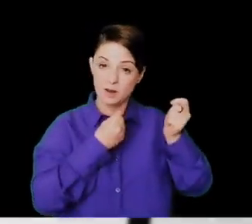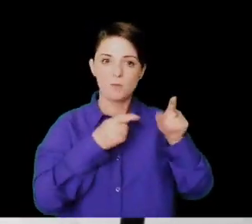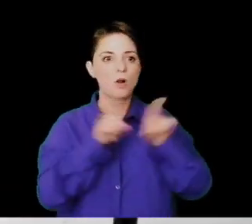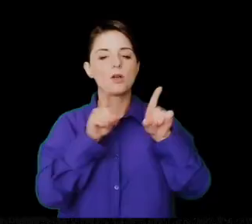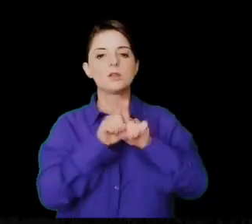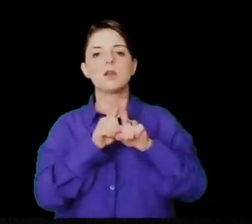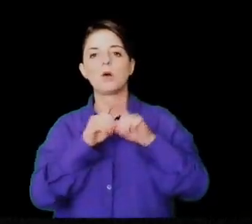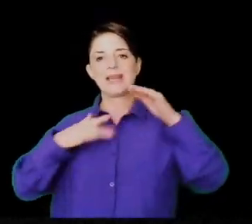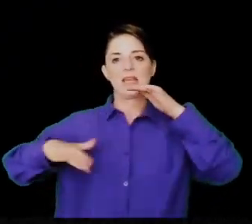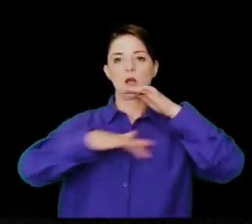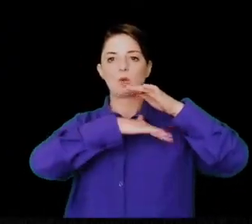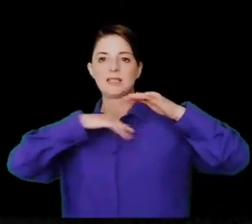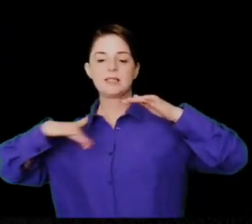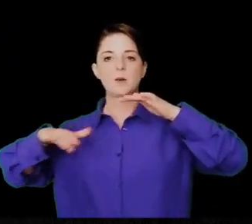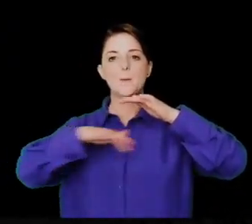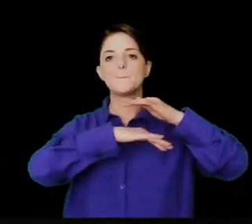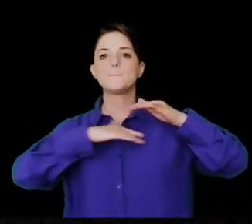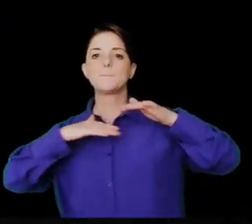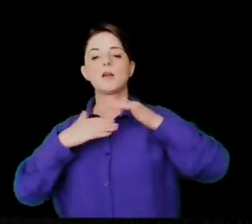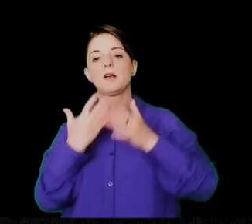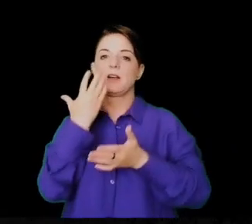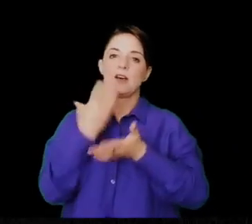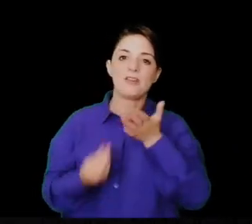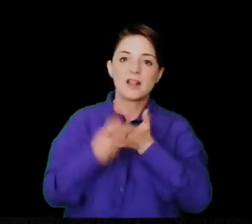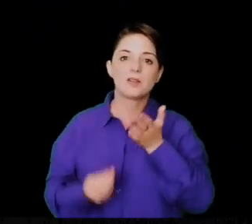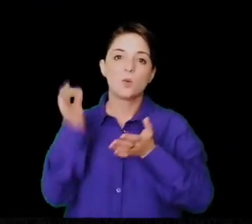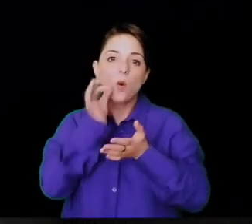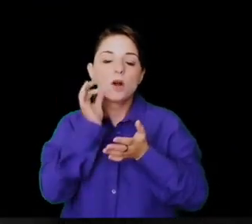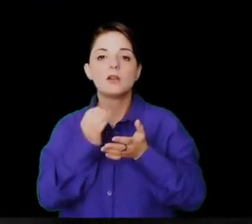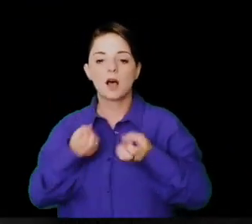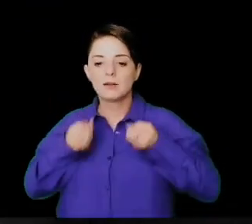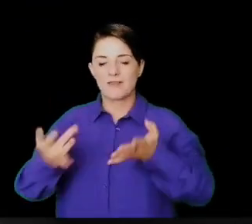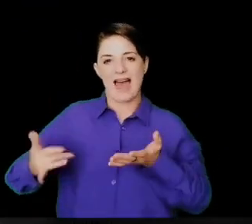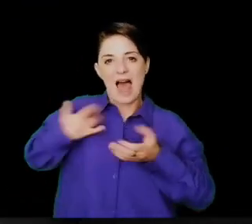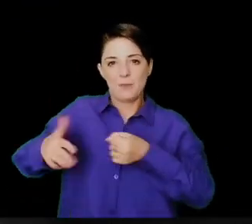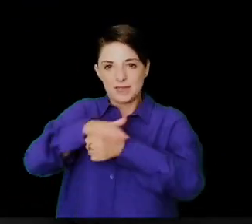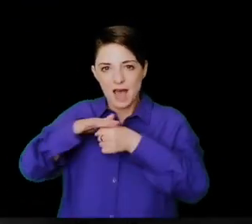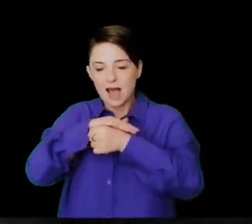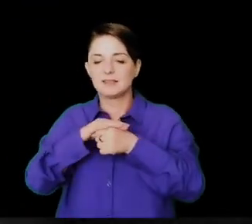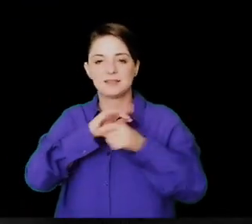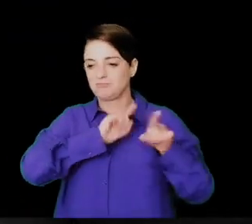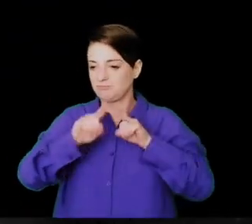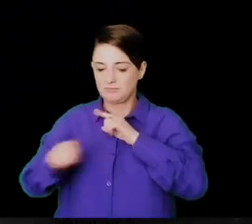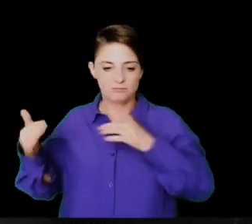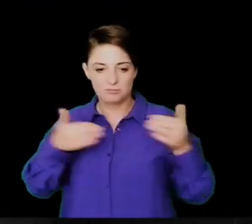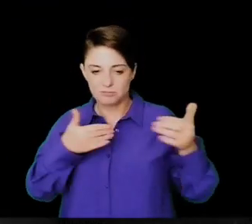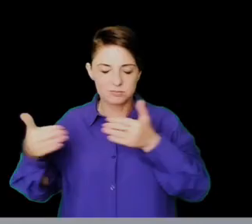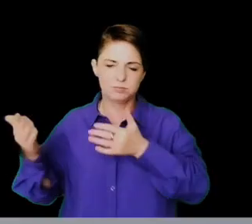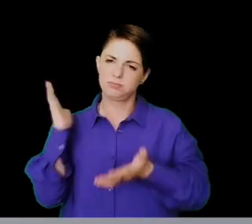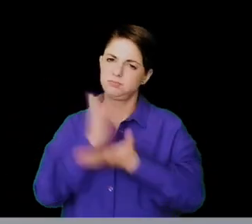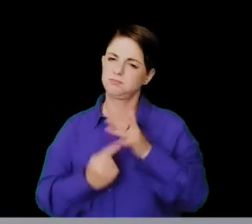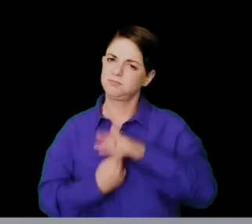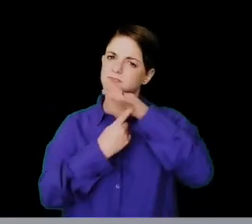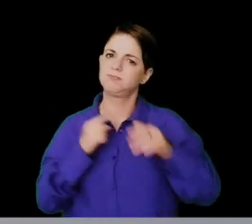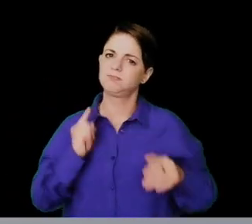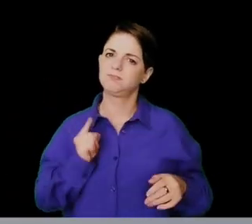fishermen, they provided really key ecosystem services within the Solent. They filtered the water, they provided habitats for other important fish species